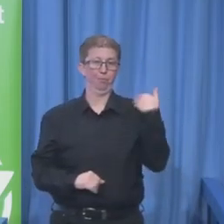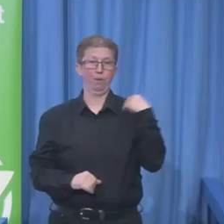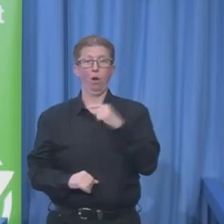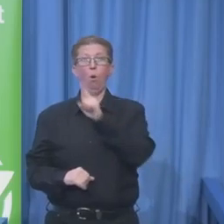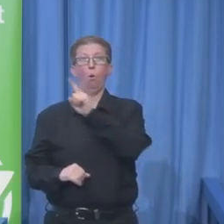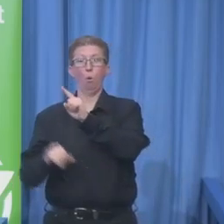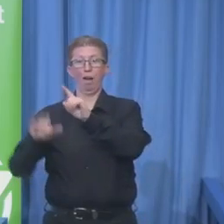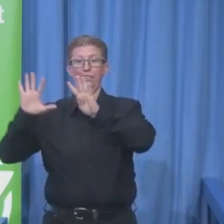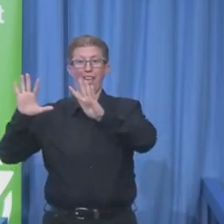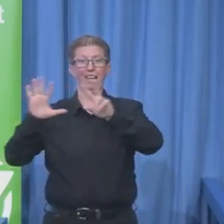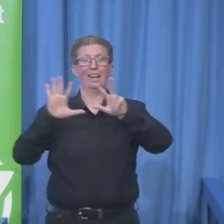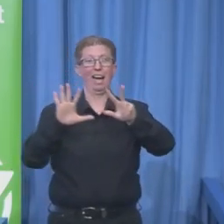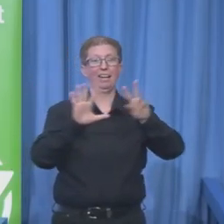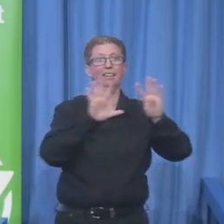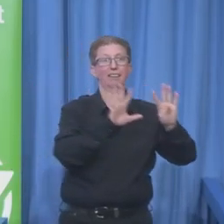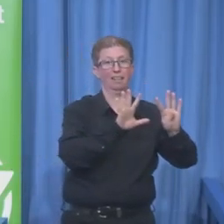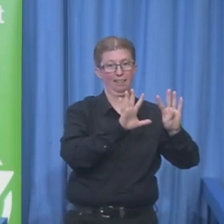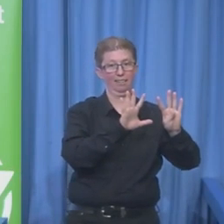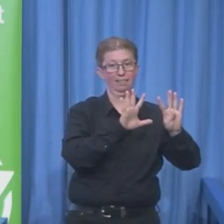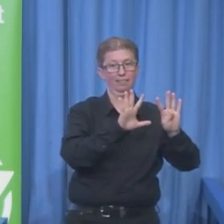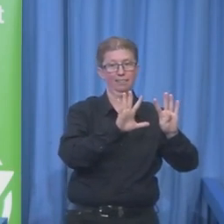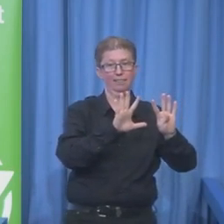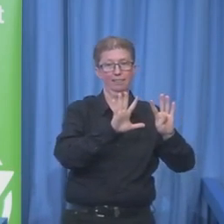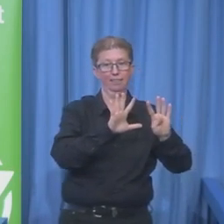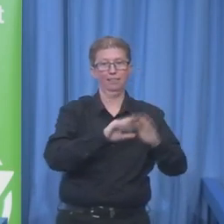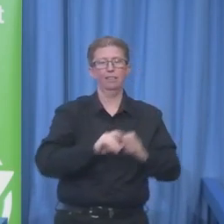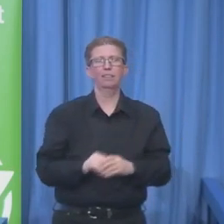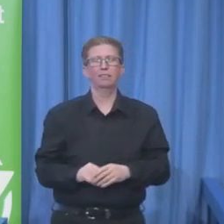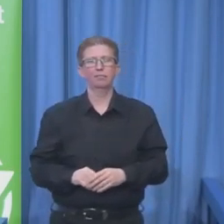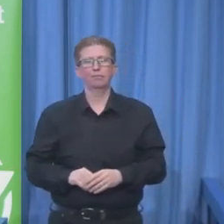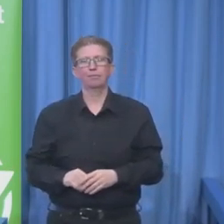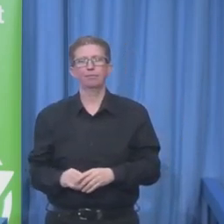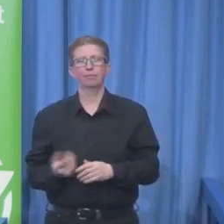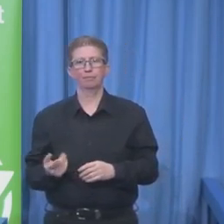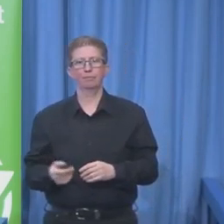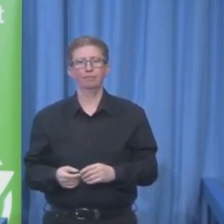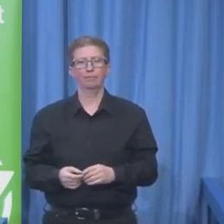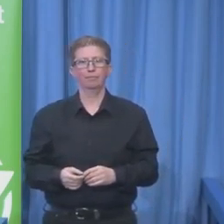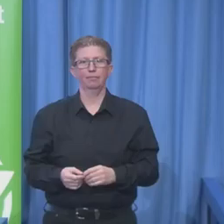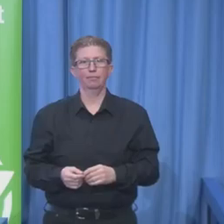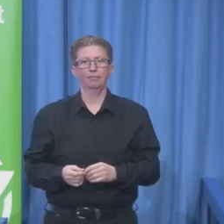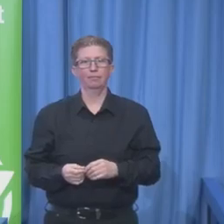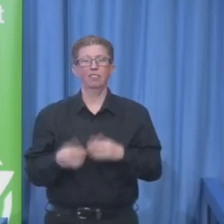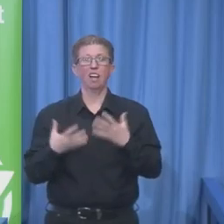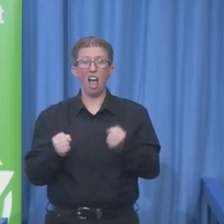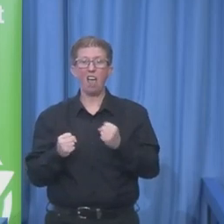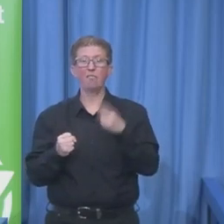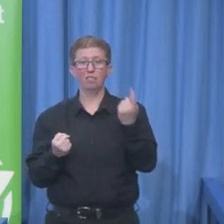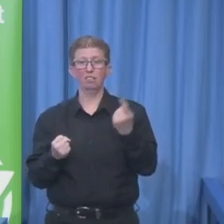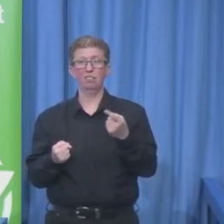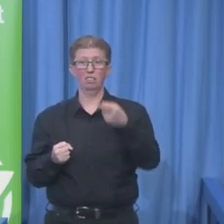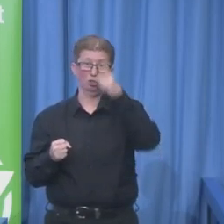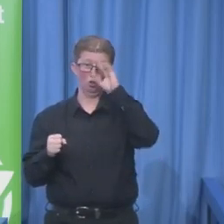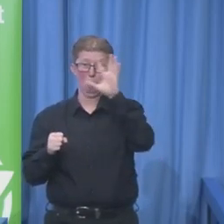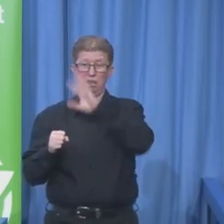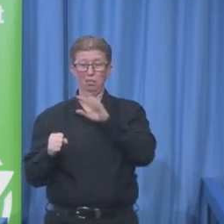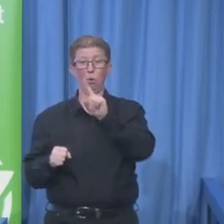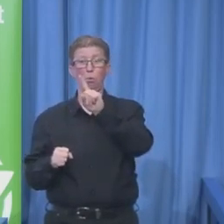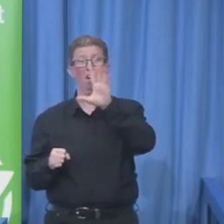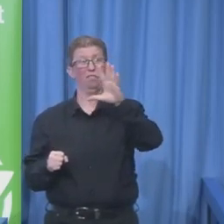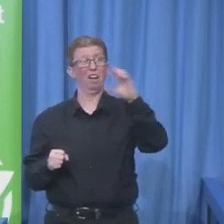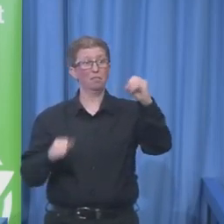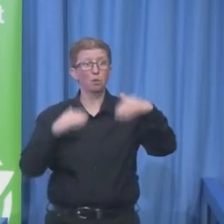in the eastern parts of Germany. This was happening before the CRPD was adopted, but it shows that the